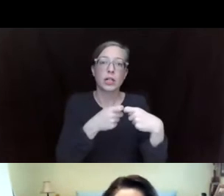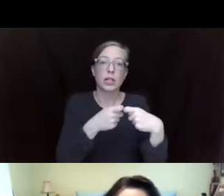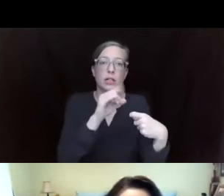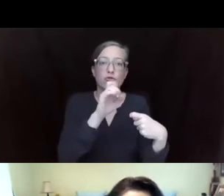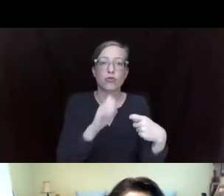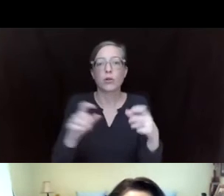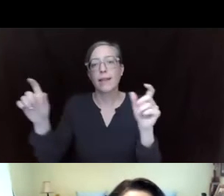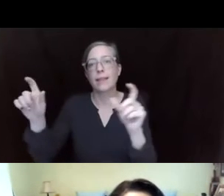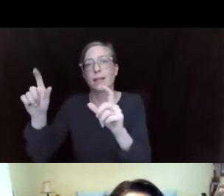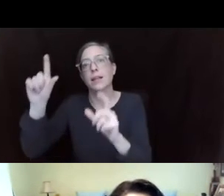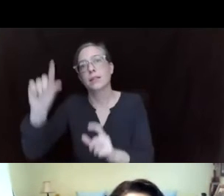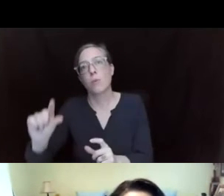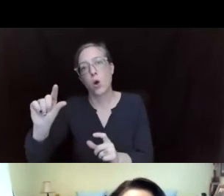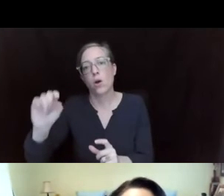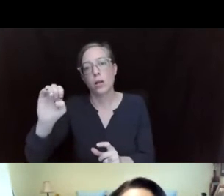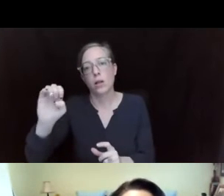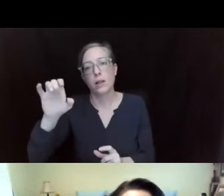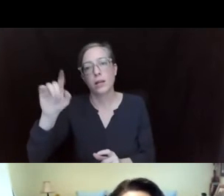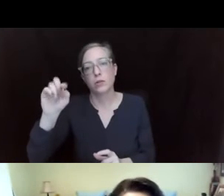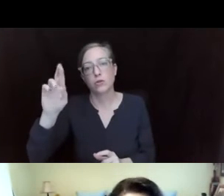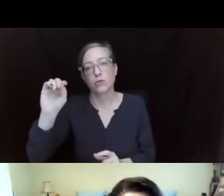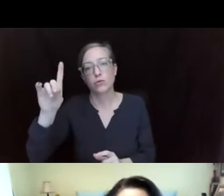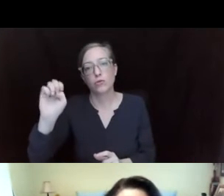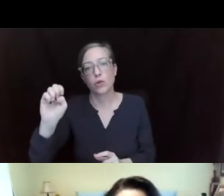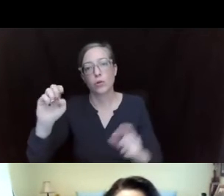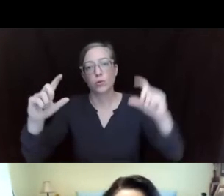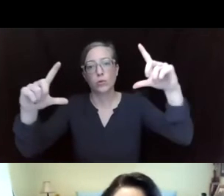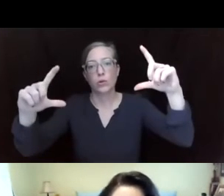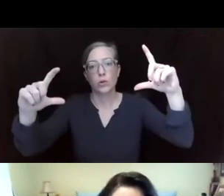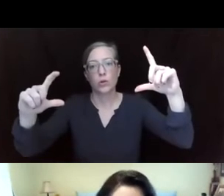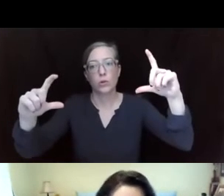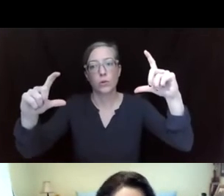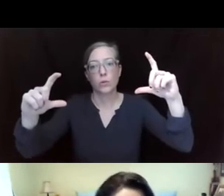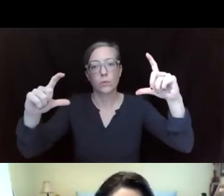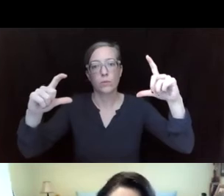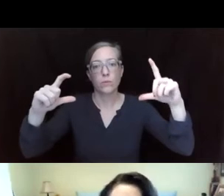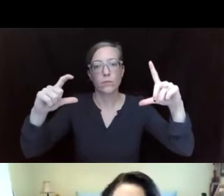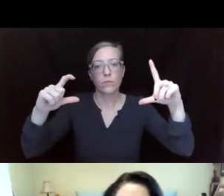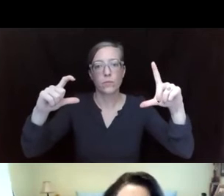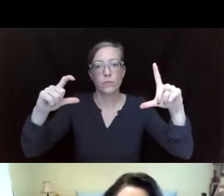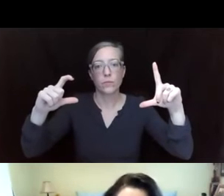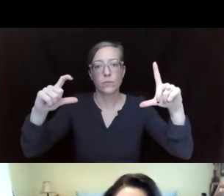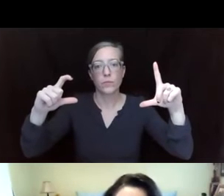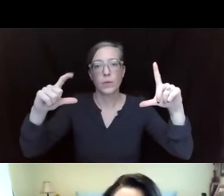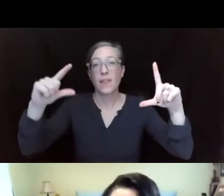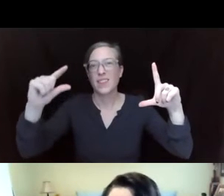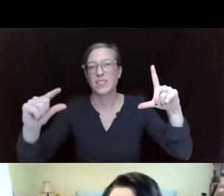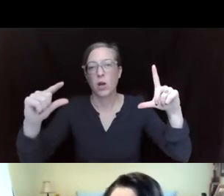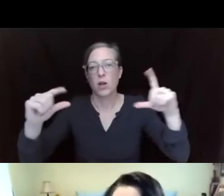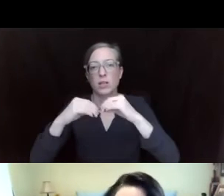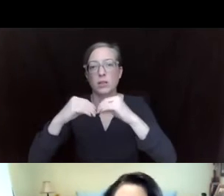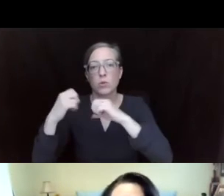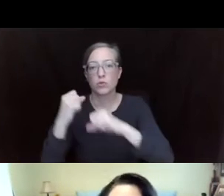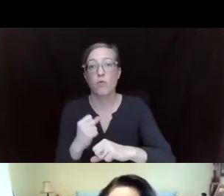that configuration, the electric field closer to the smaller electrode is stronger. Now let's look at the particle.